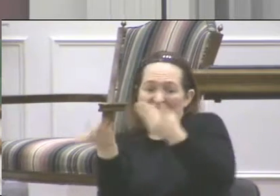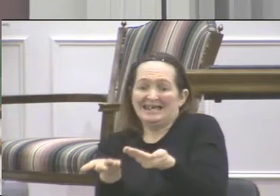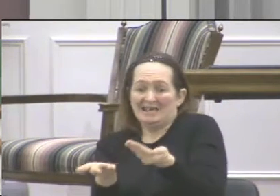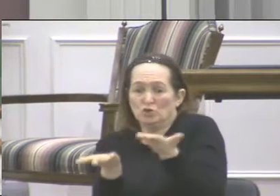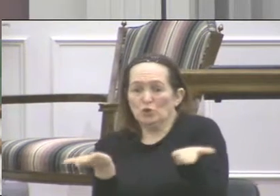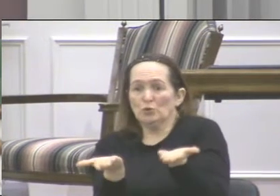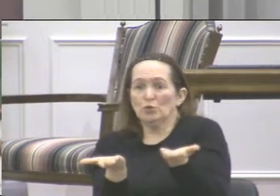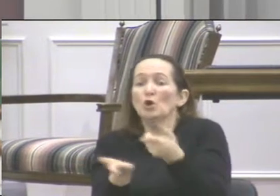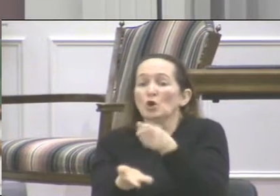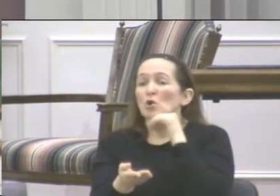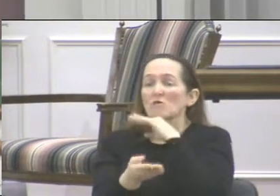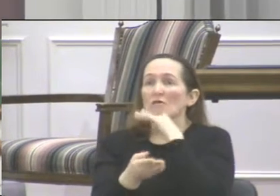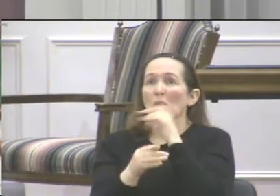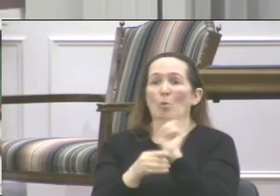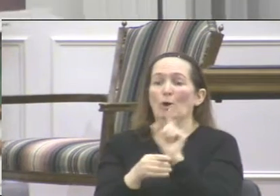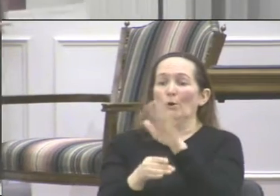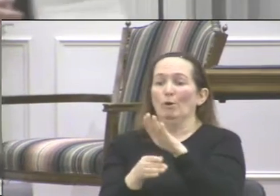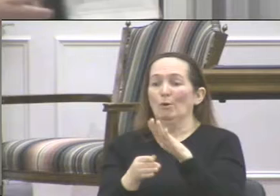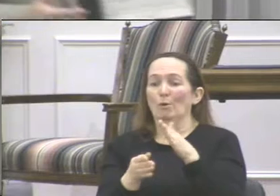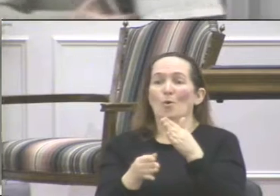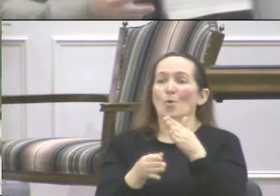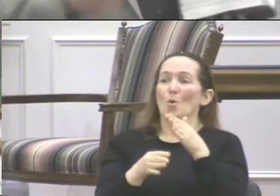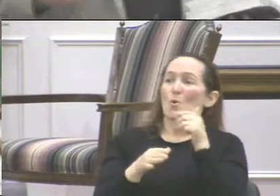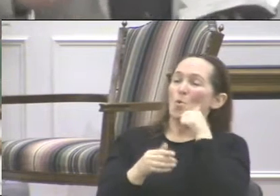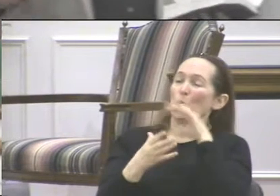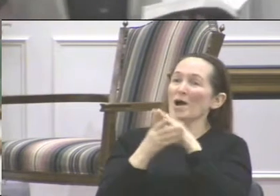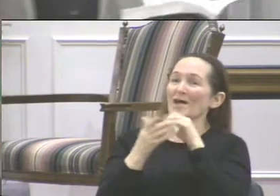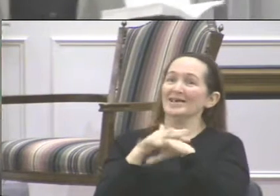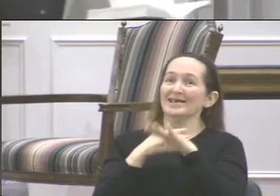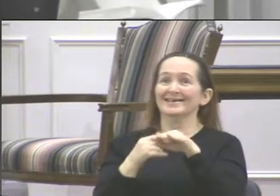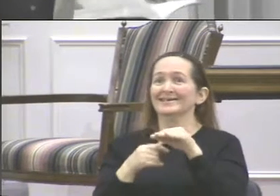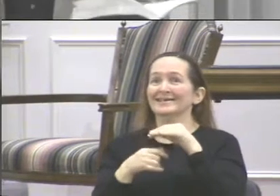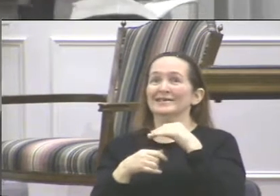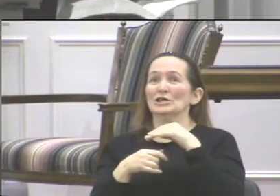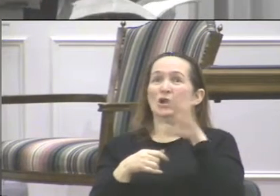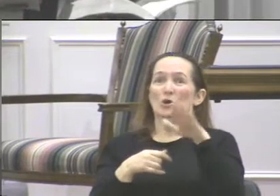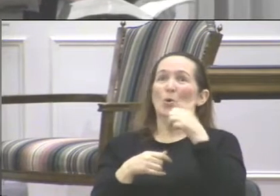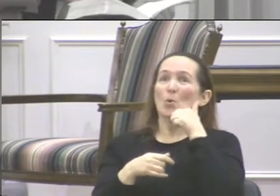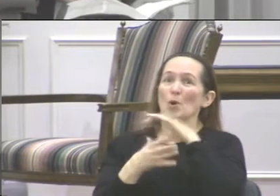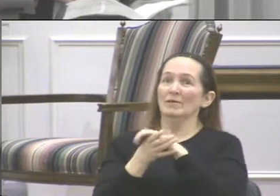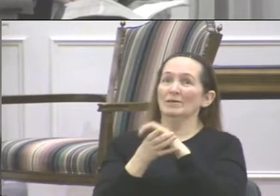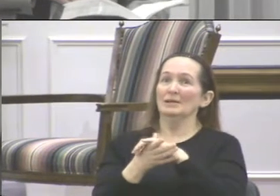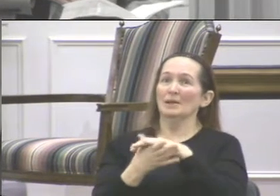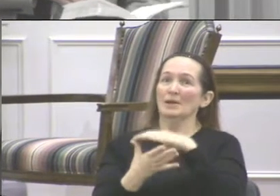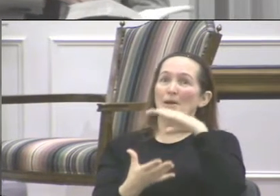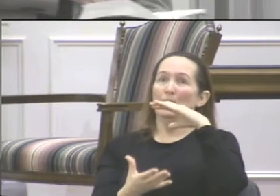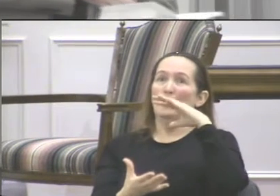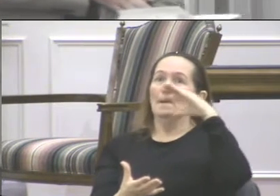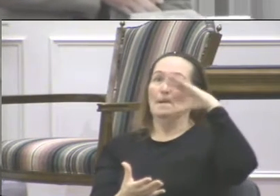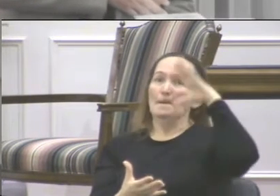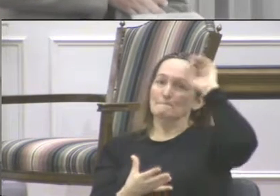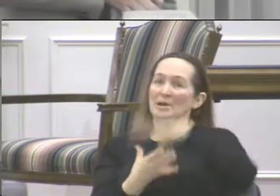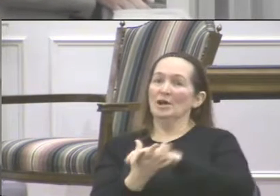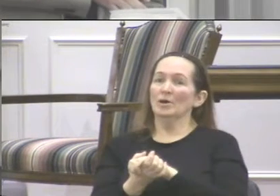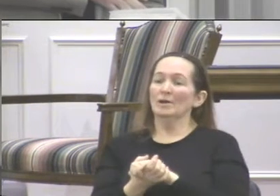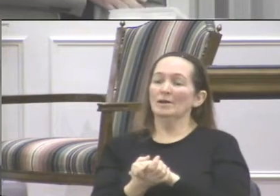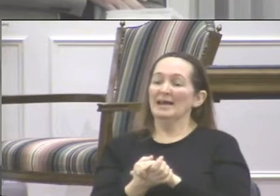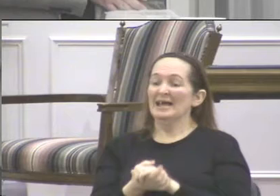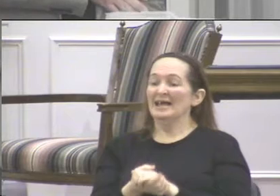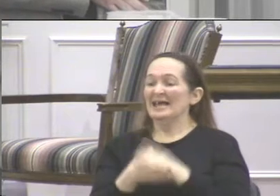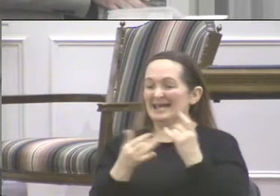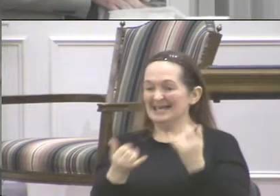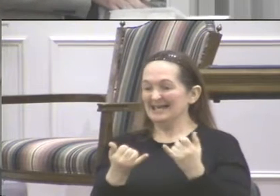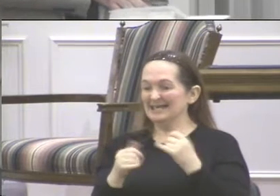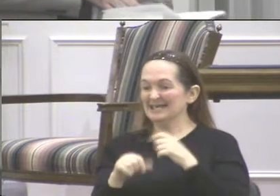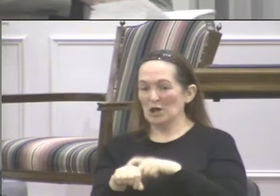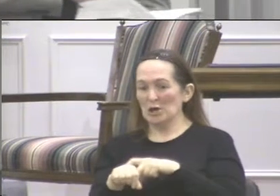lie about who your wife is and she ends up married. By this time, Sarah has been married to three men for